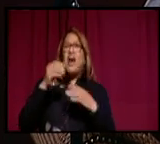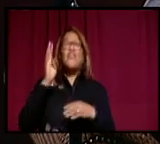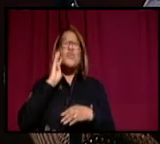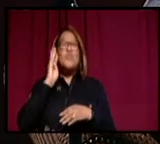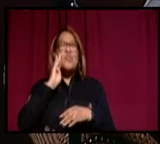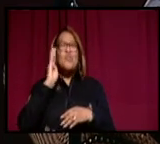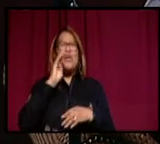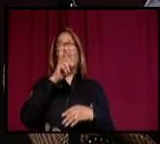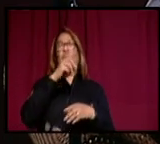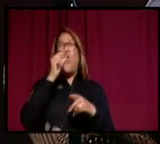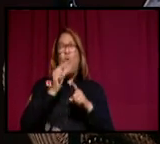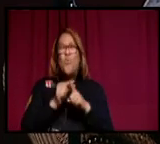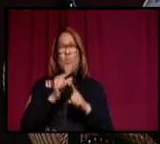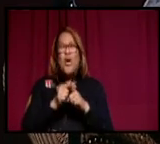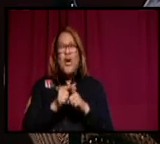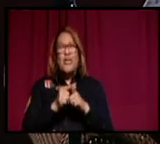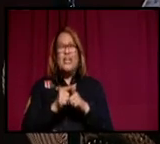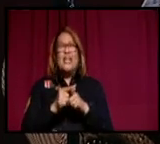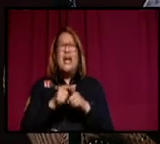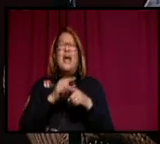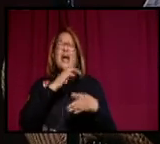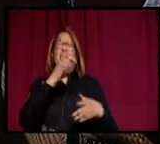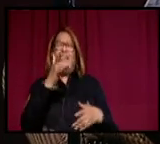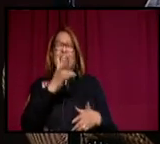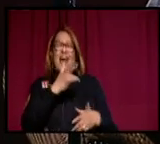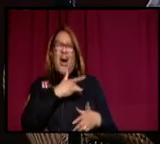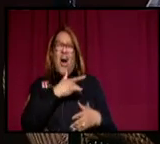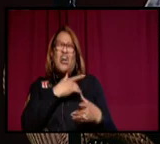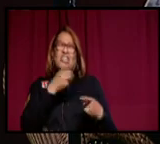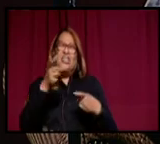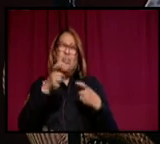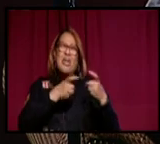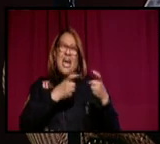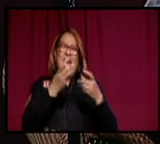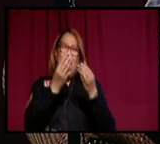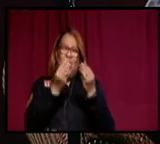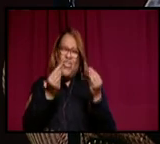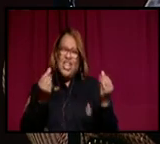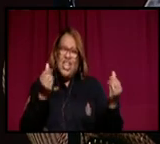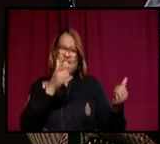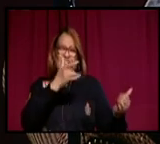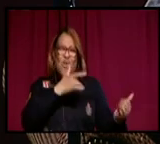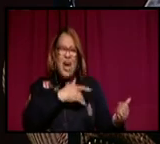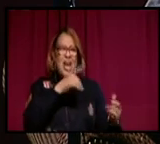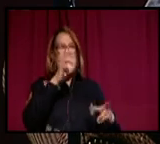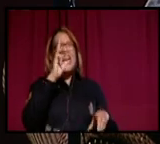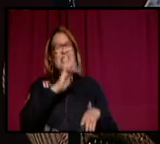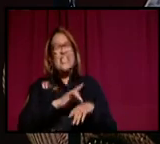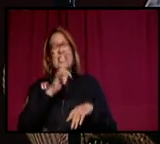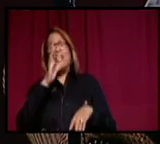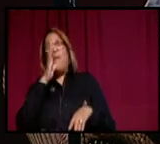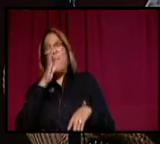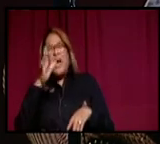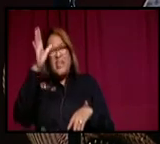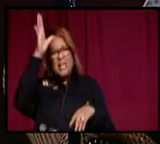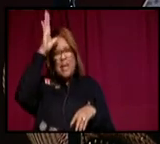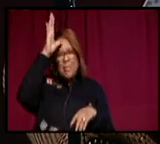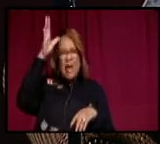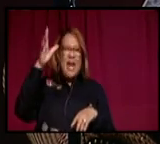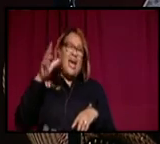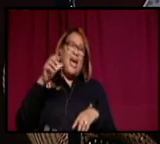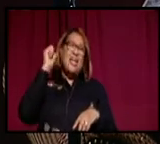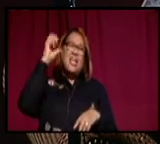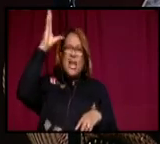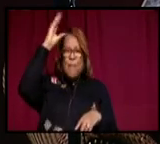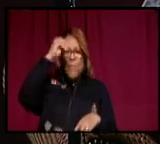them, that you would cause their hearts to be held in the palm of your hand. Lord, touch that mother, touch that man, that woman, that boy, that girl